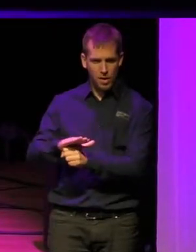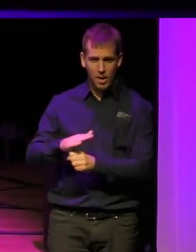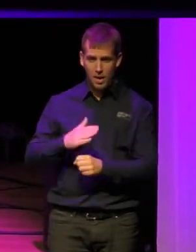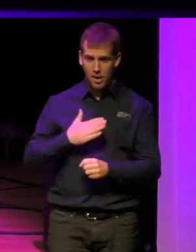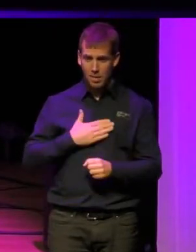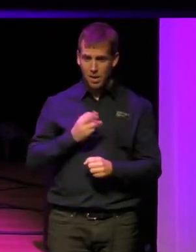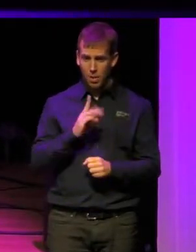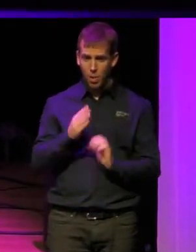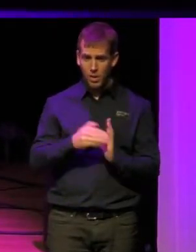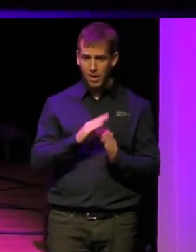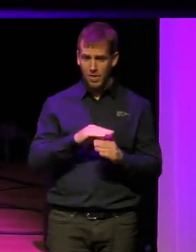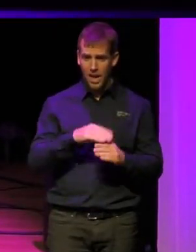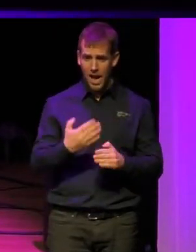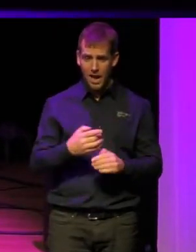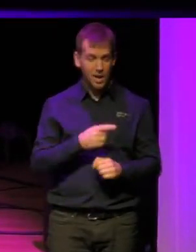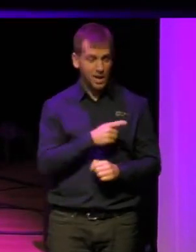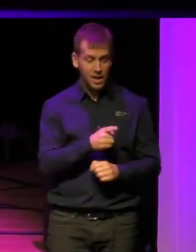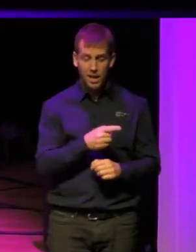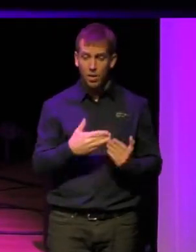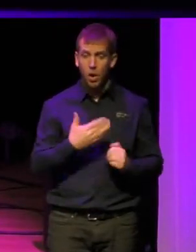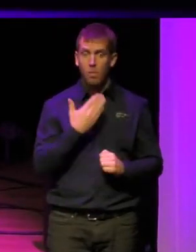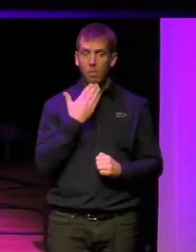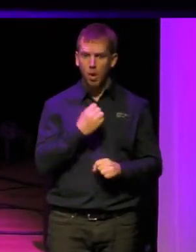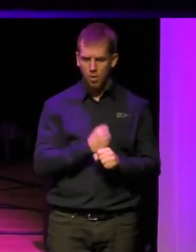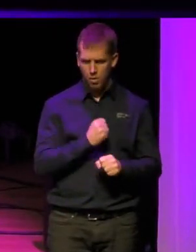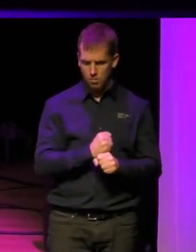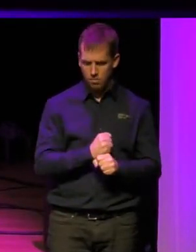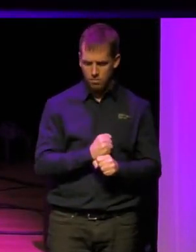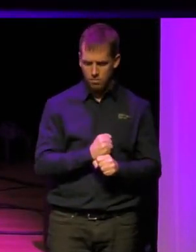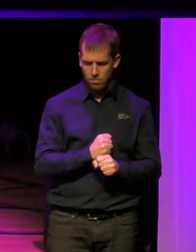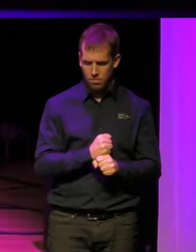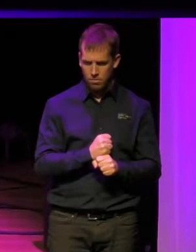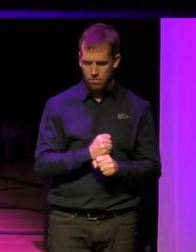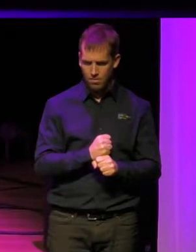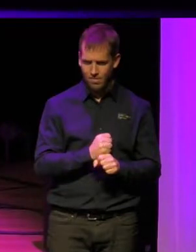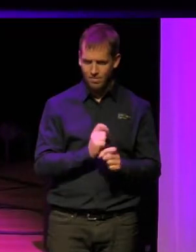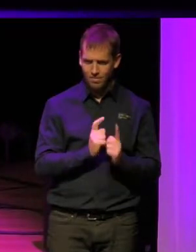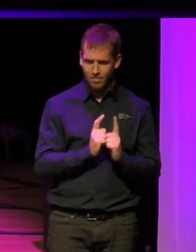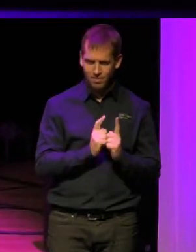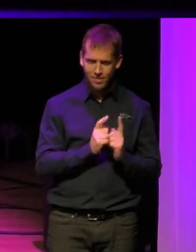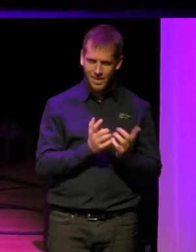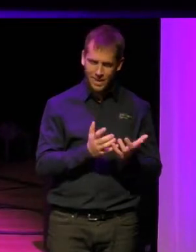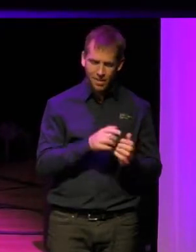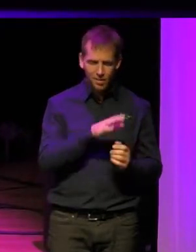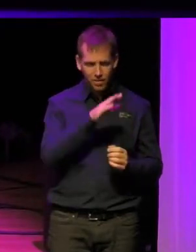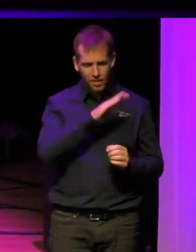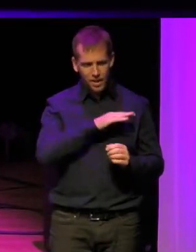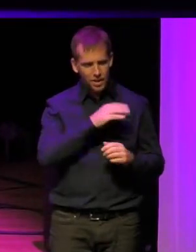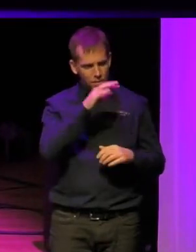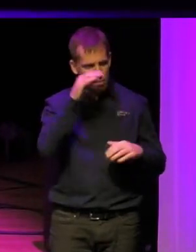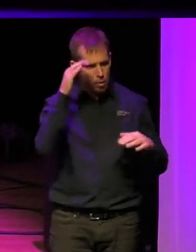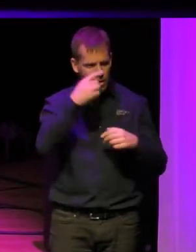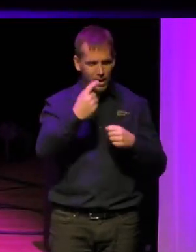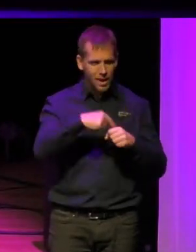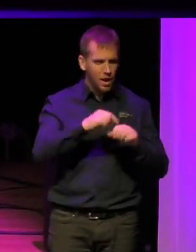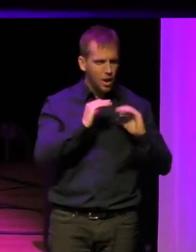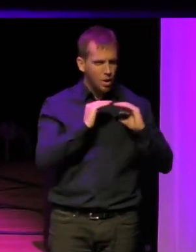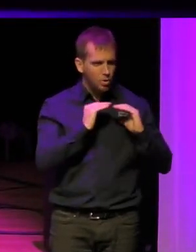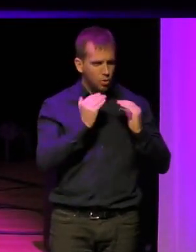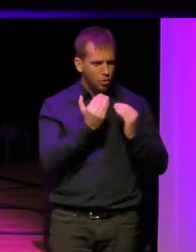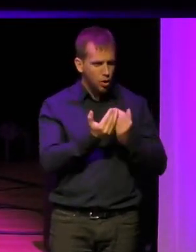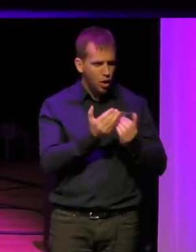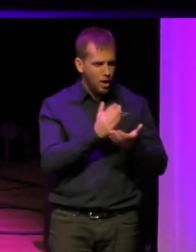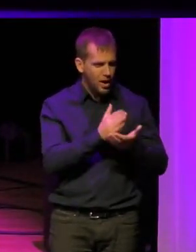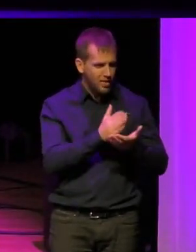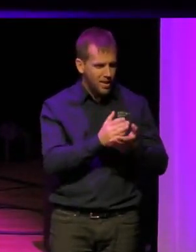doing greatly. I would say that you might have difficulties around social justice, you might have difficulties around the